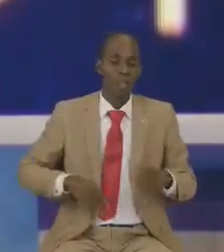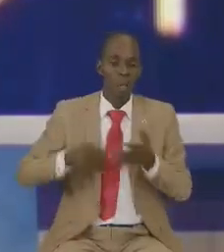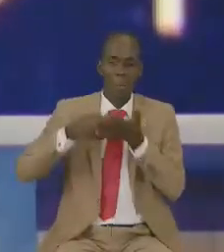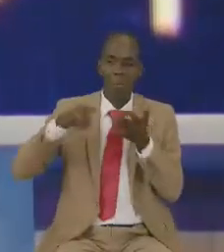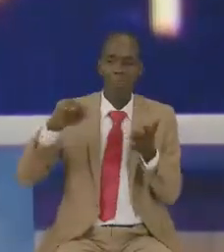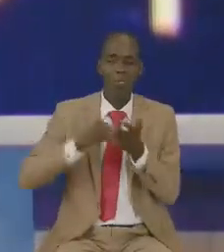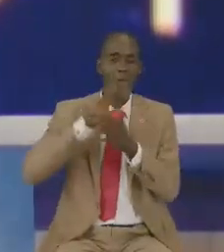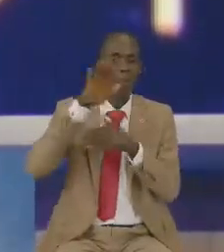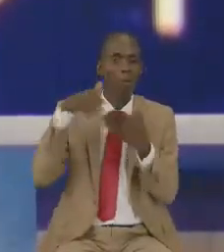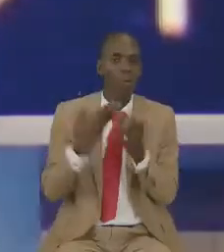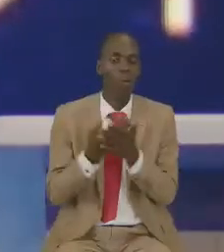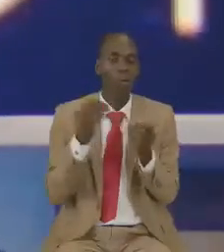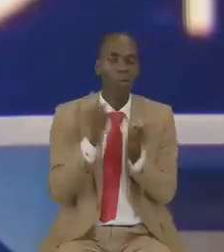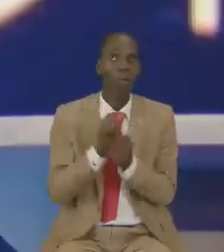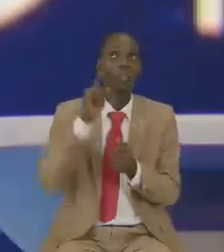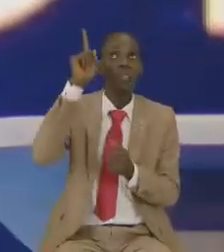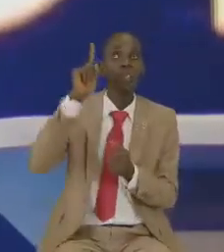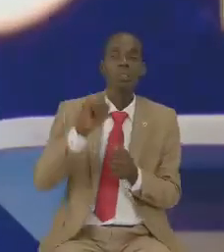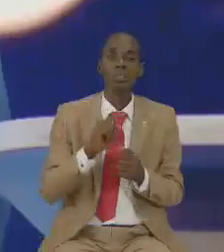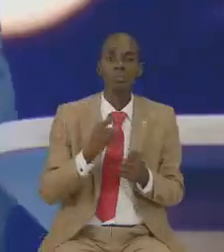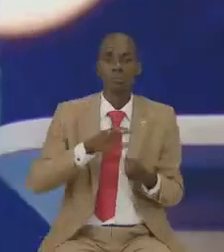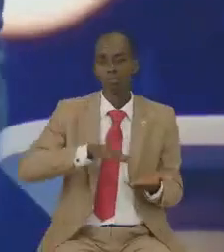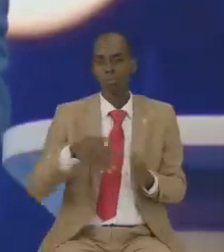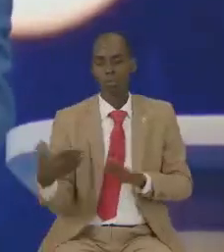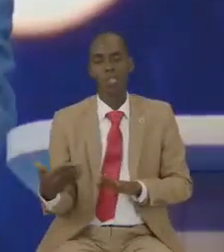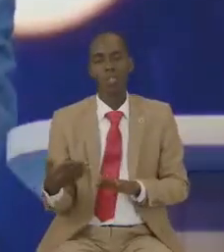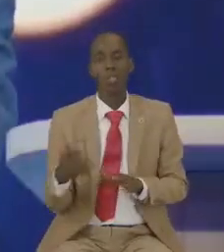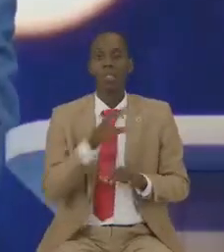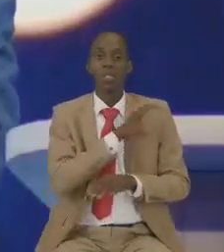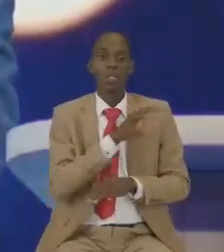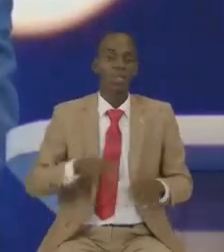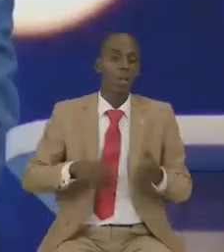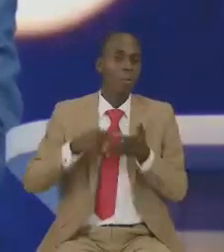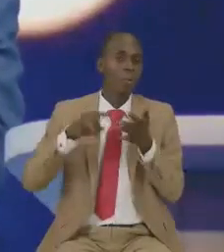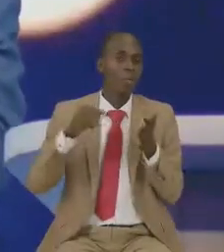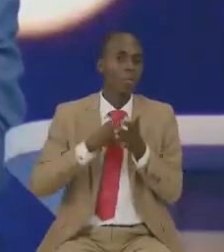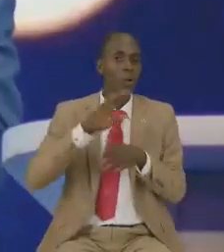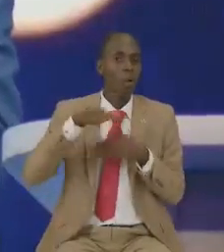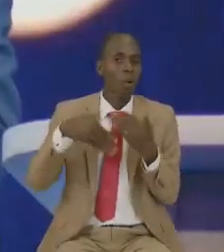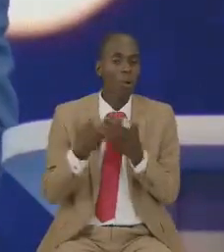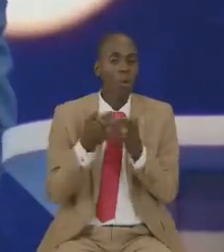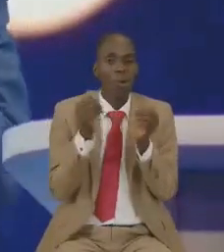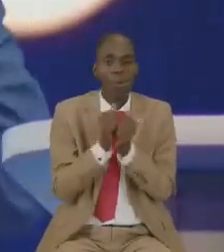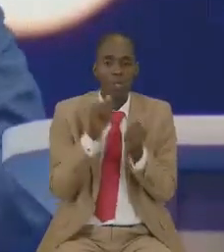his death. Christ paid it all with that final